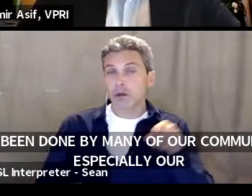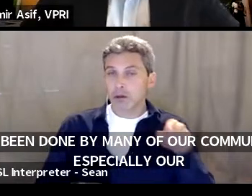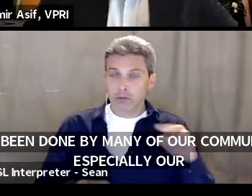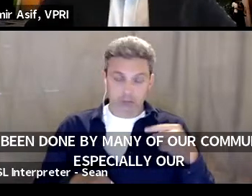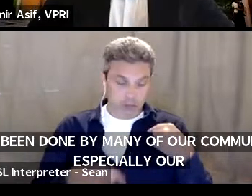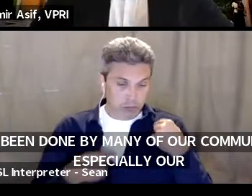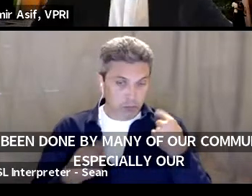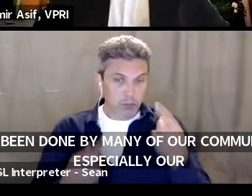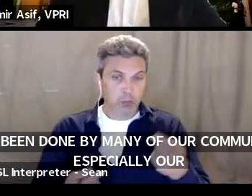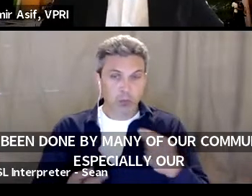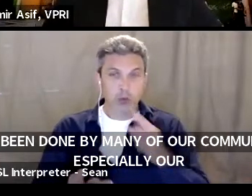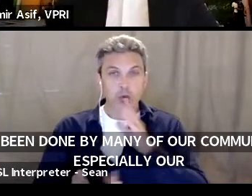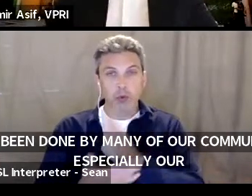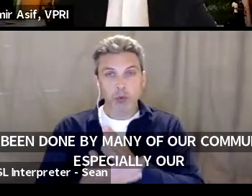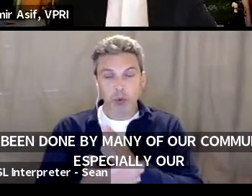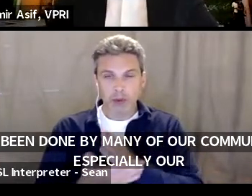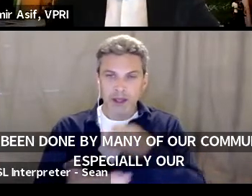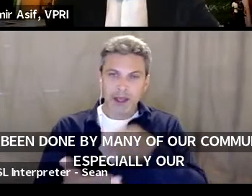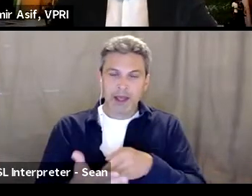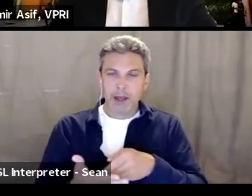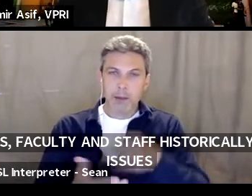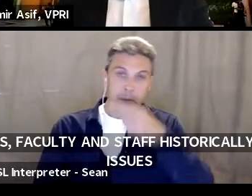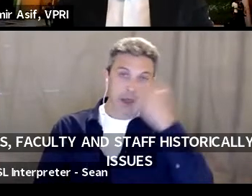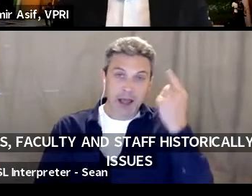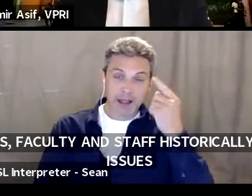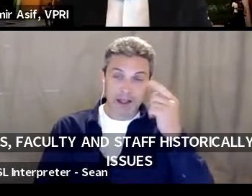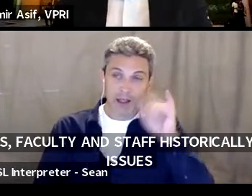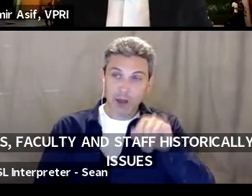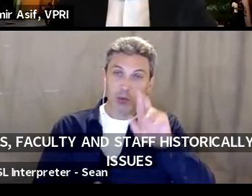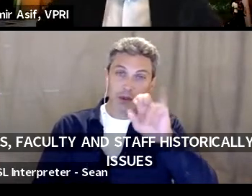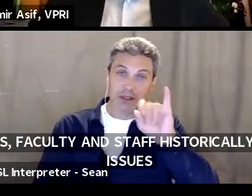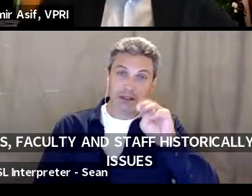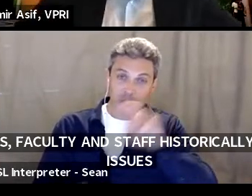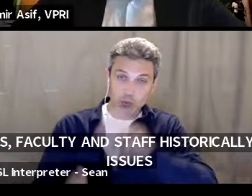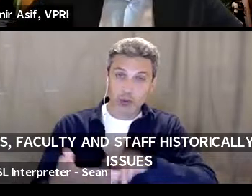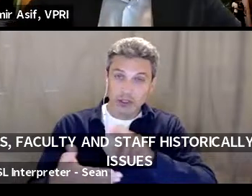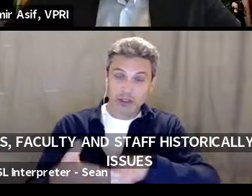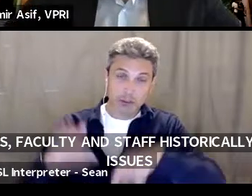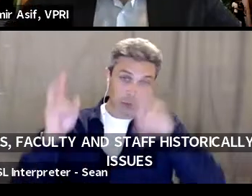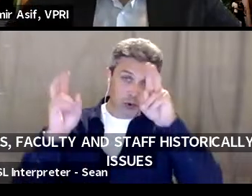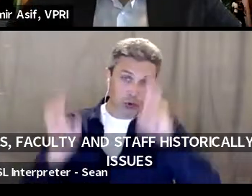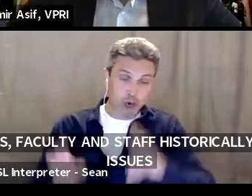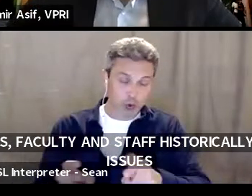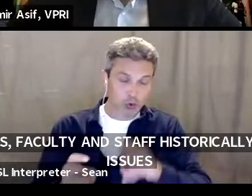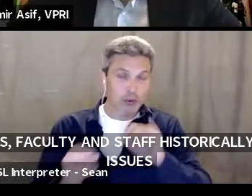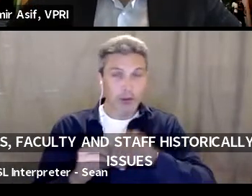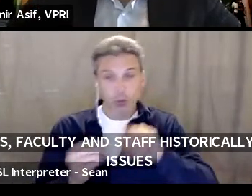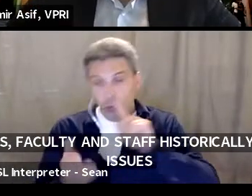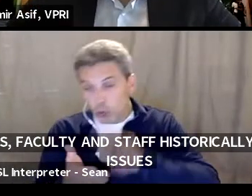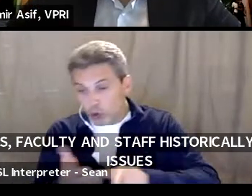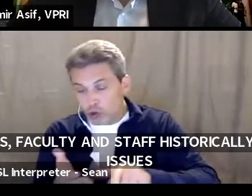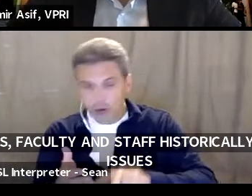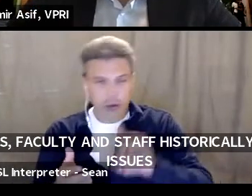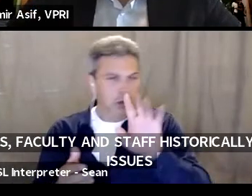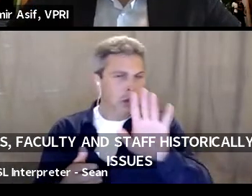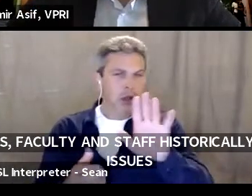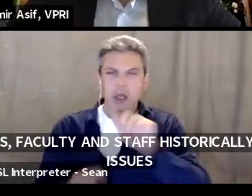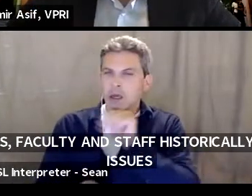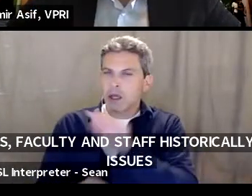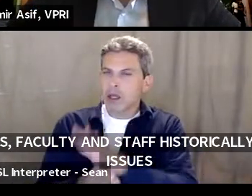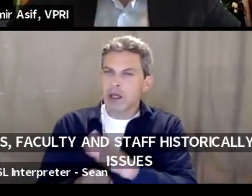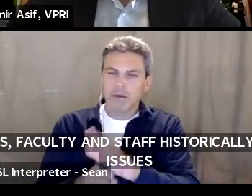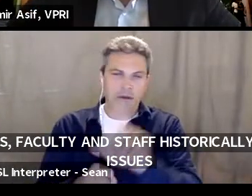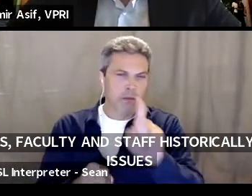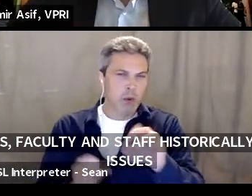racism through their teaching and their research, it is very clear that much more needs to be done. And the university has made